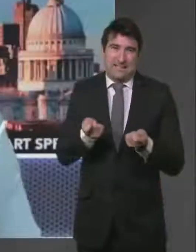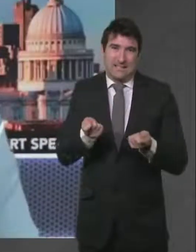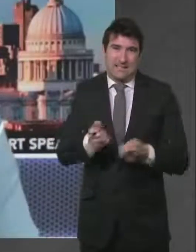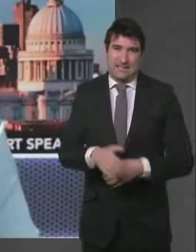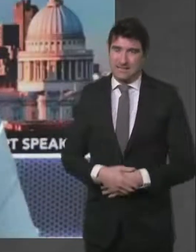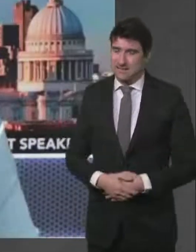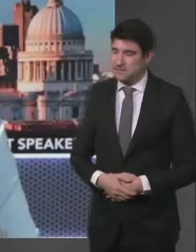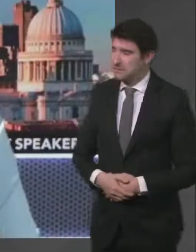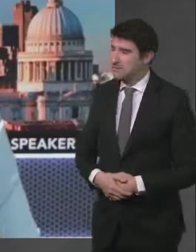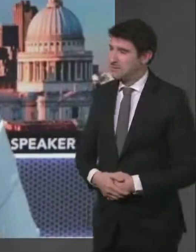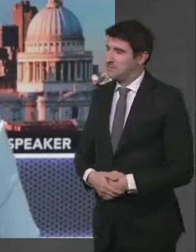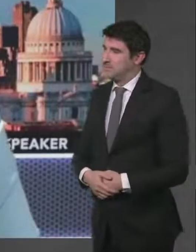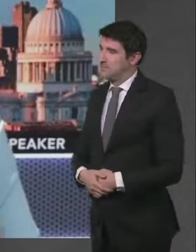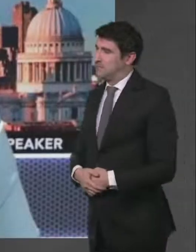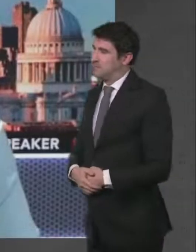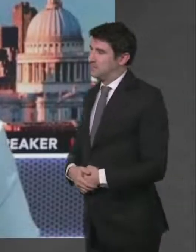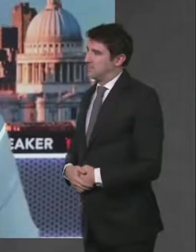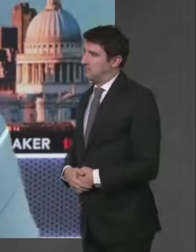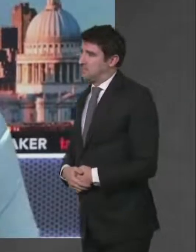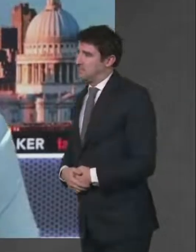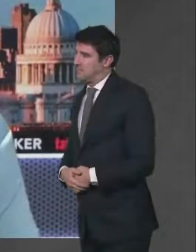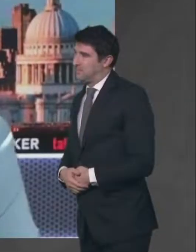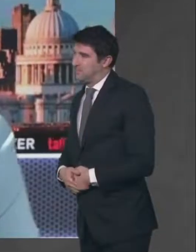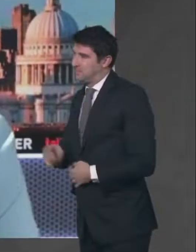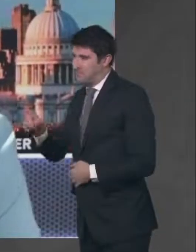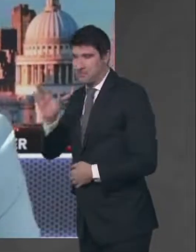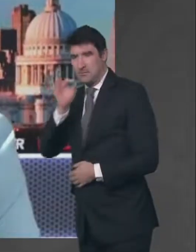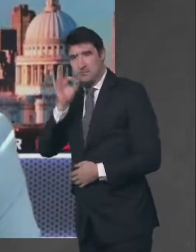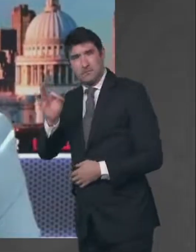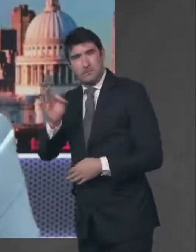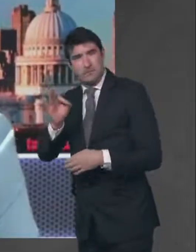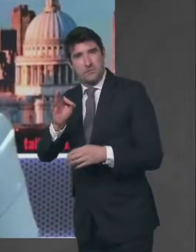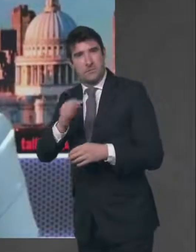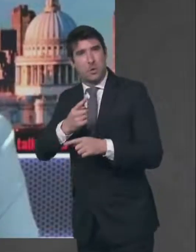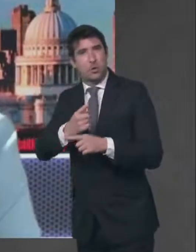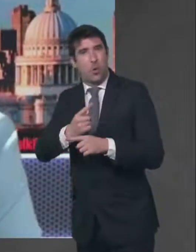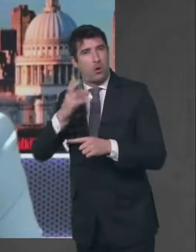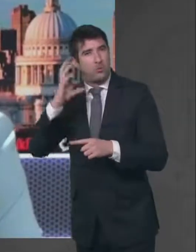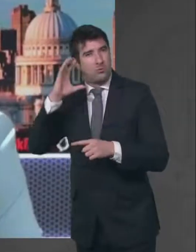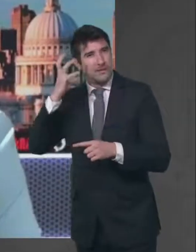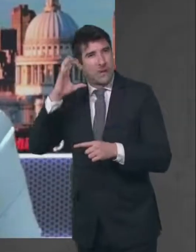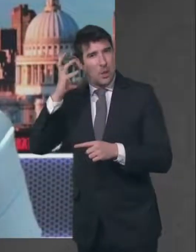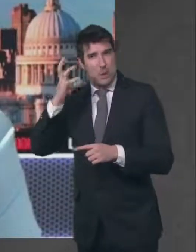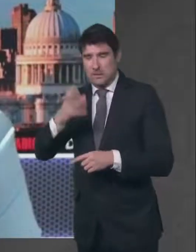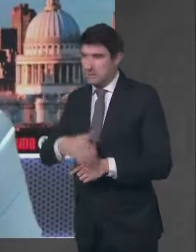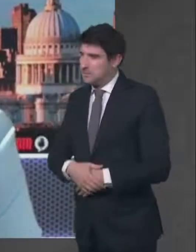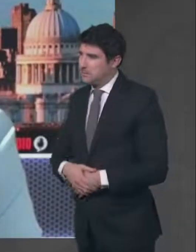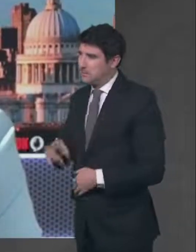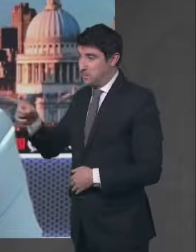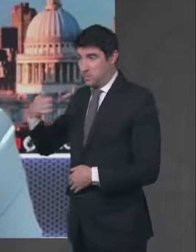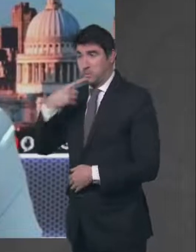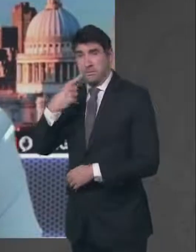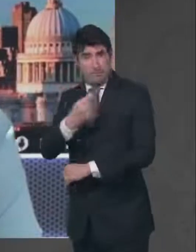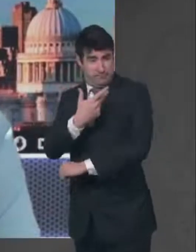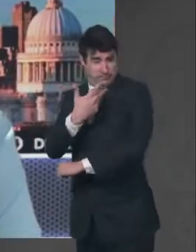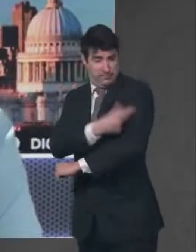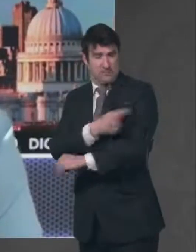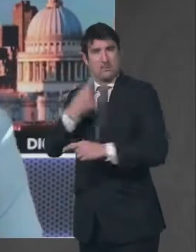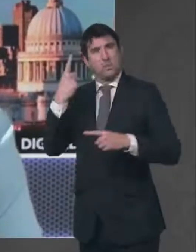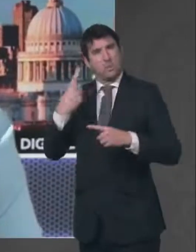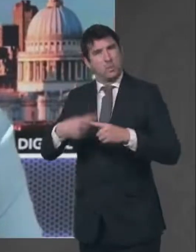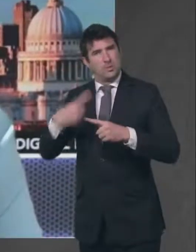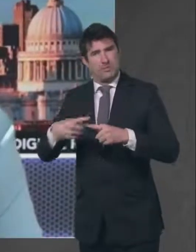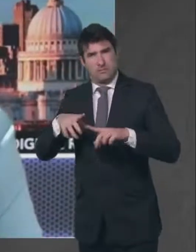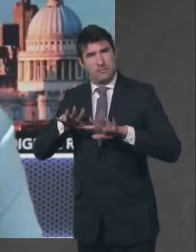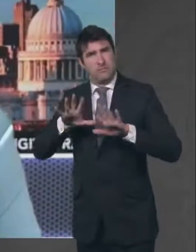Prime Minister. You stressed the need for speed in the rollout of the vaccine. So I got a bit of a Tiggerish question for you. Could you